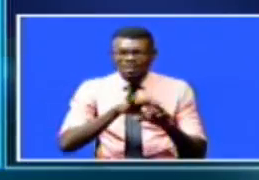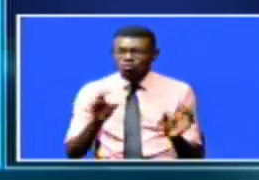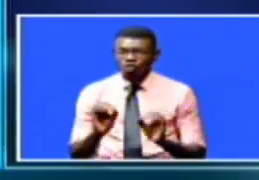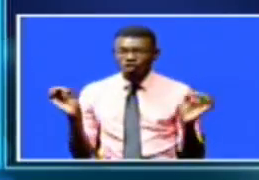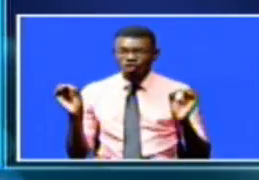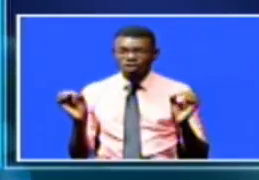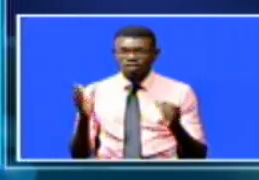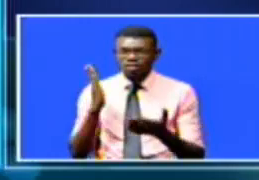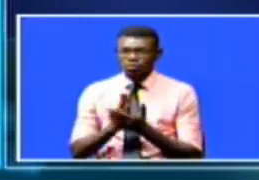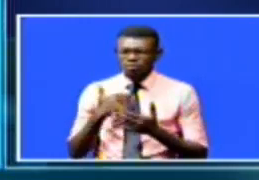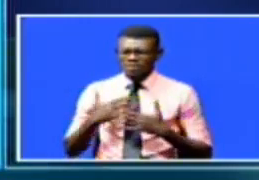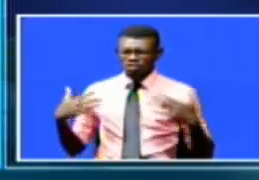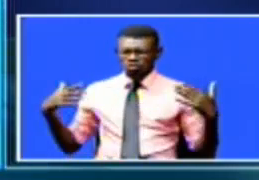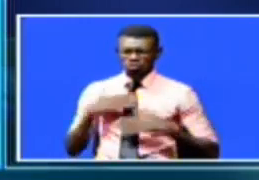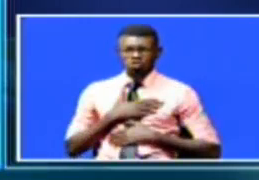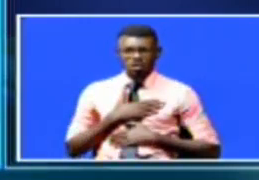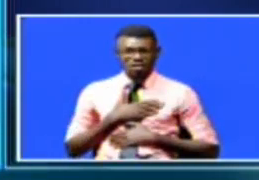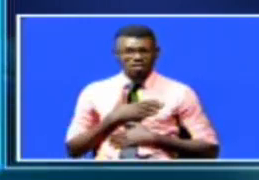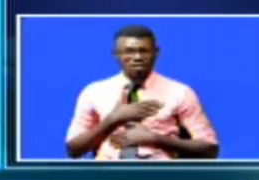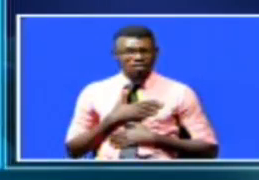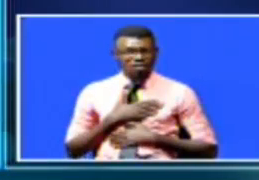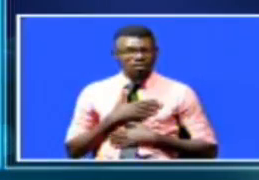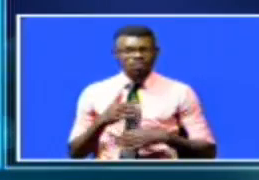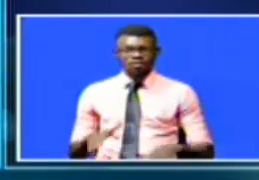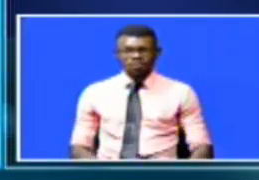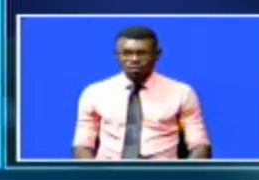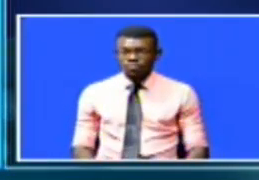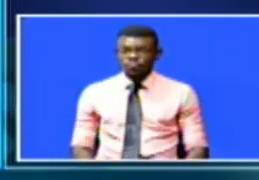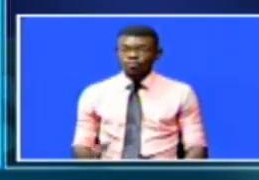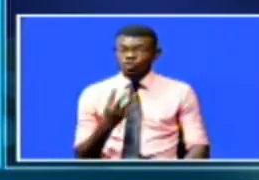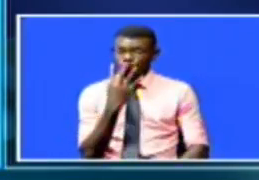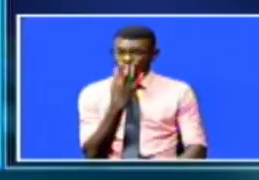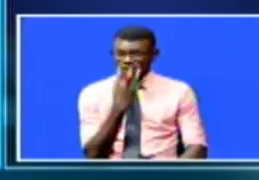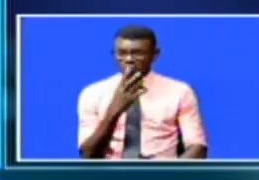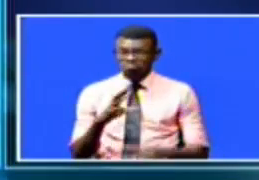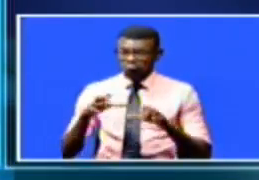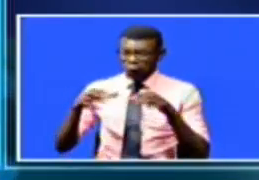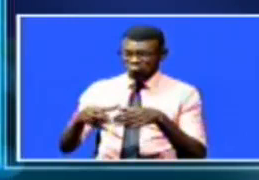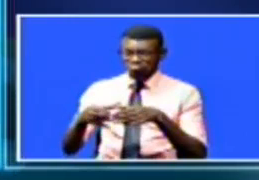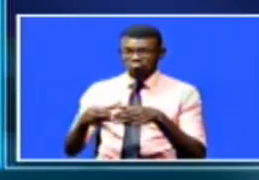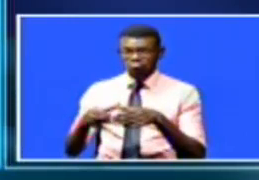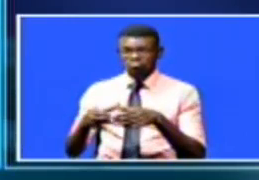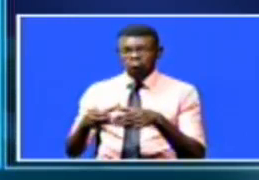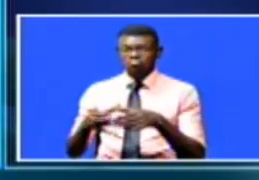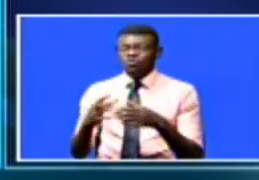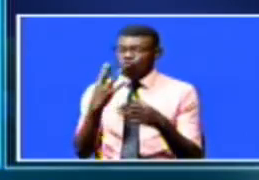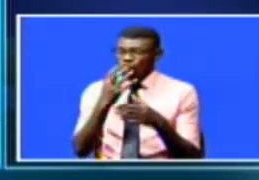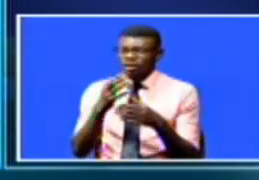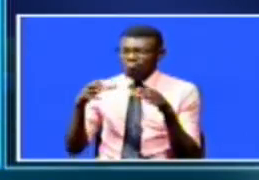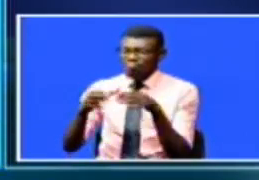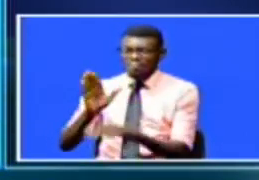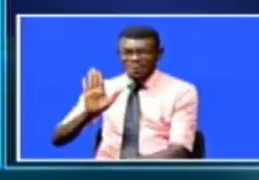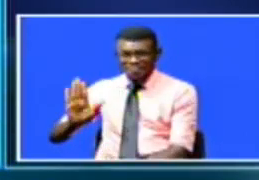okay, it really, really shocks me. Speaking of which, sir, the ODM party, your party, seems to be coming